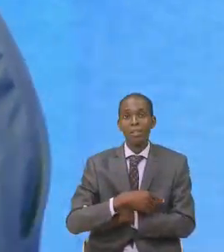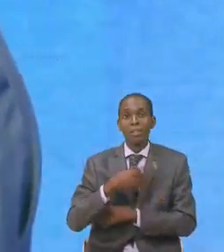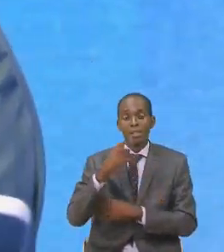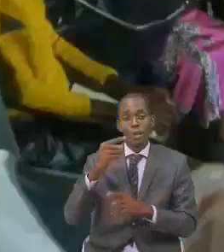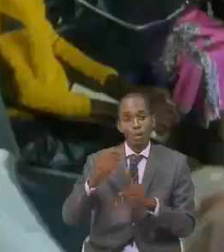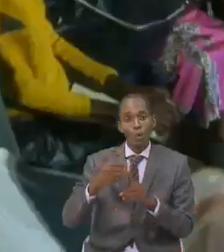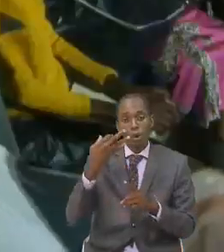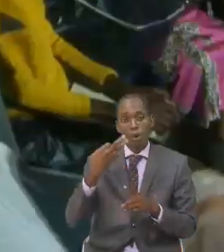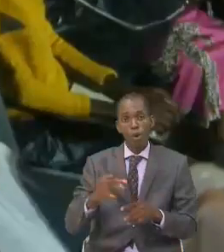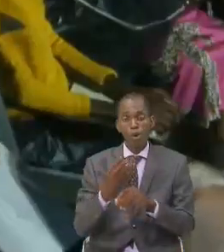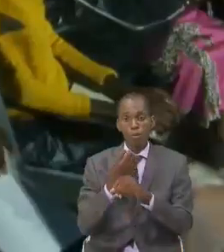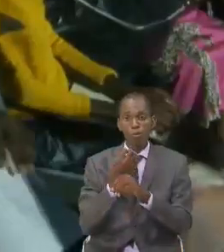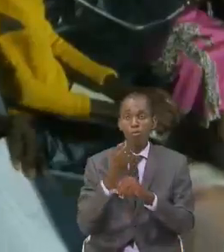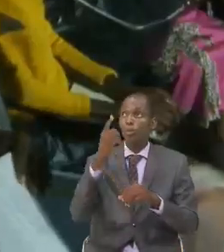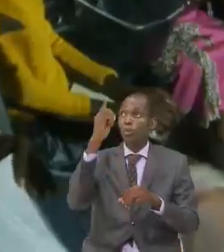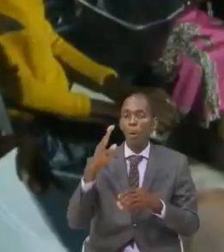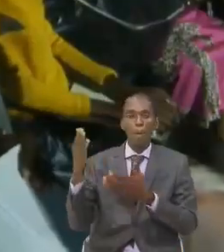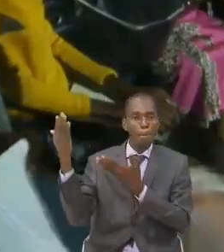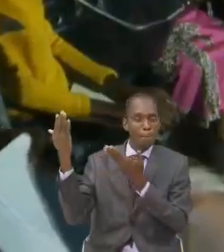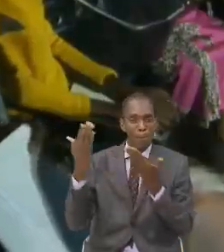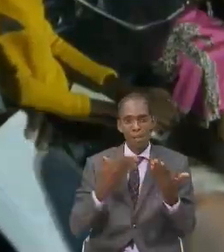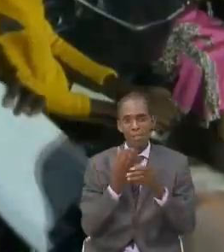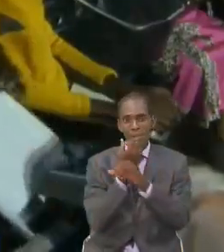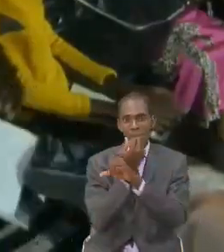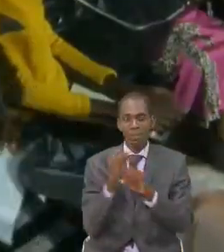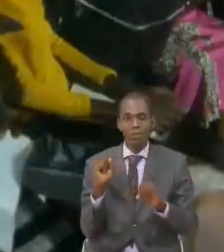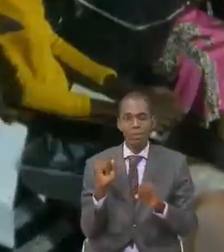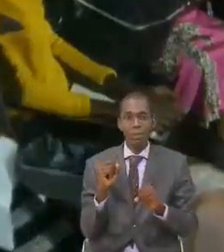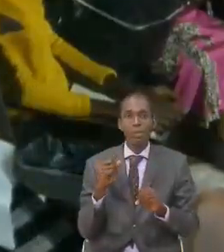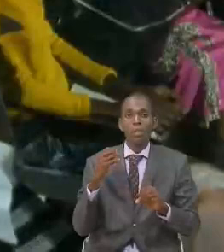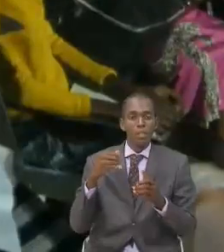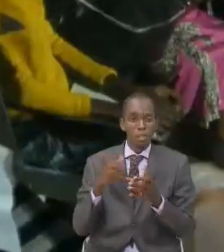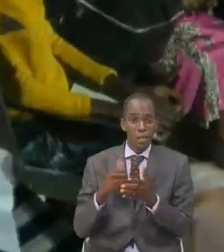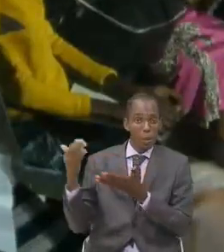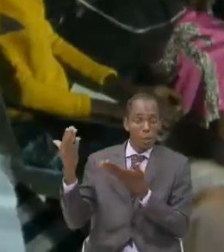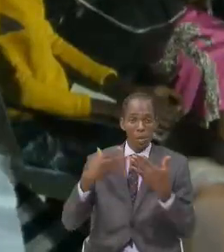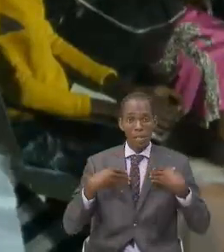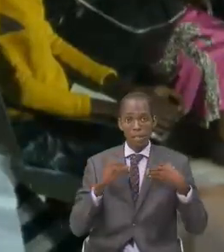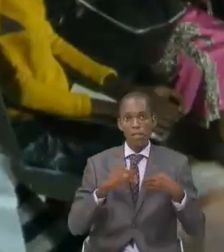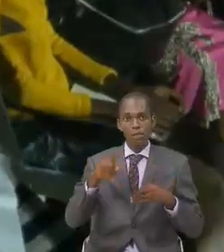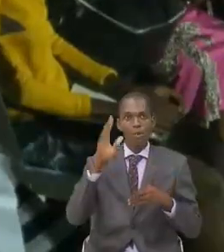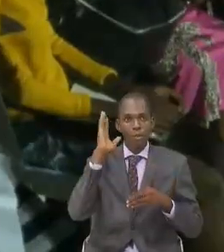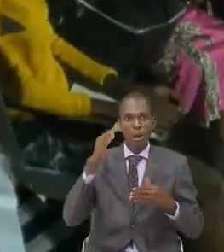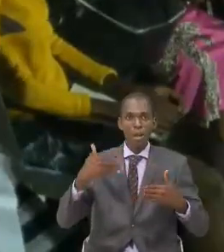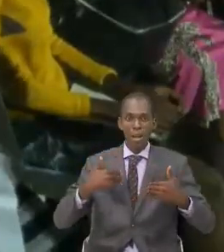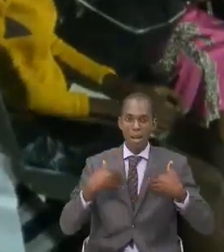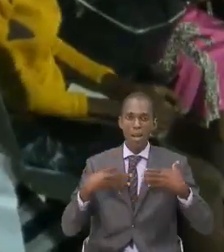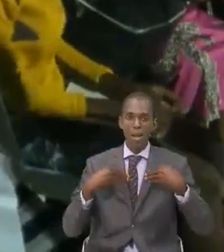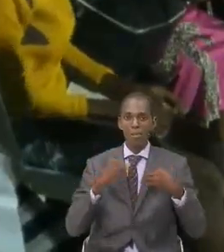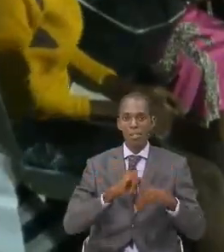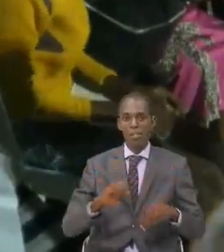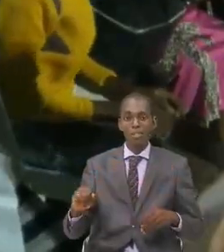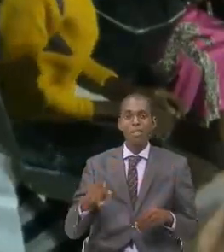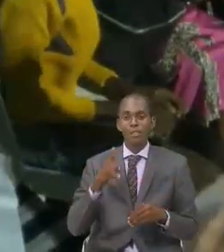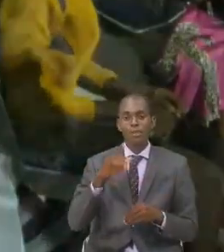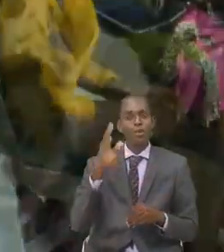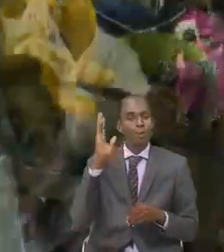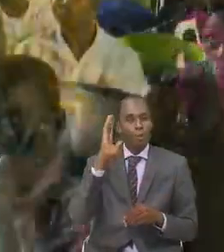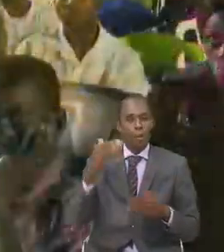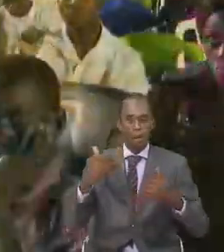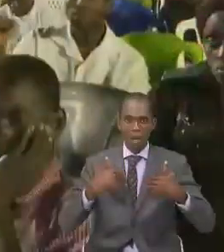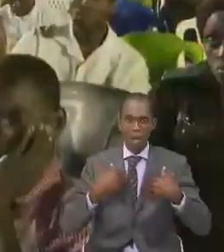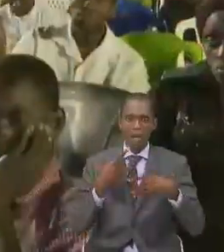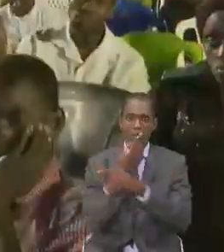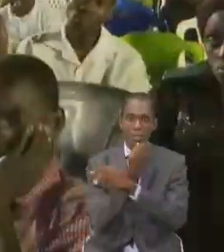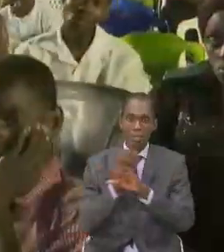in your life today. The word of God brings salvation, you'll have salvation. It brings healing, you